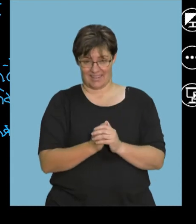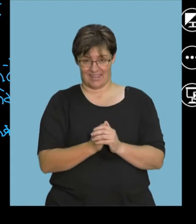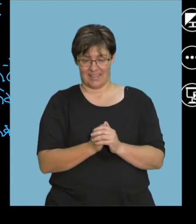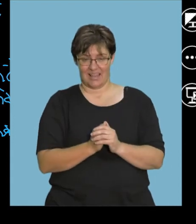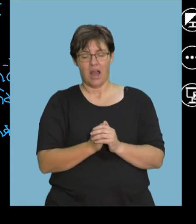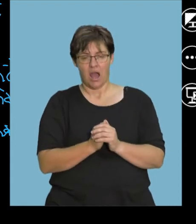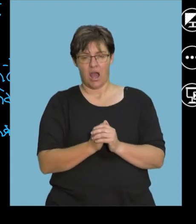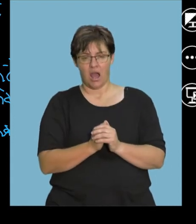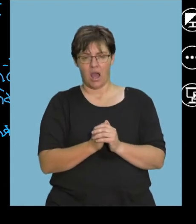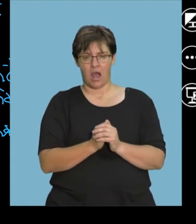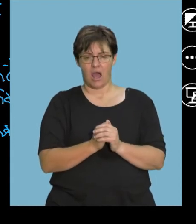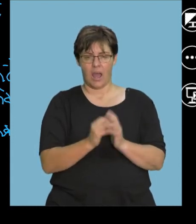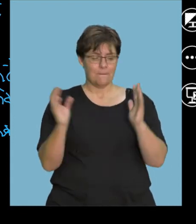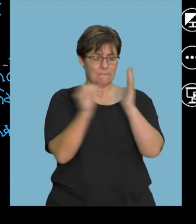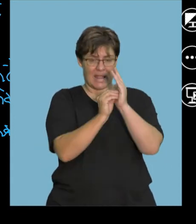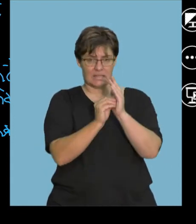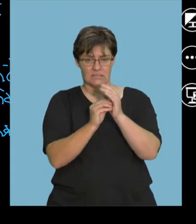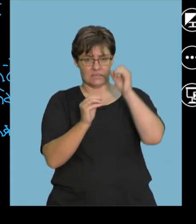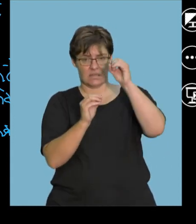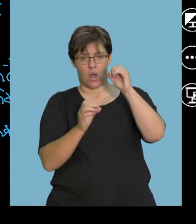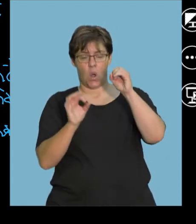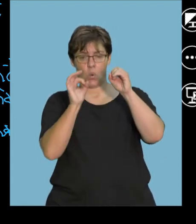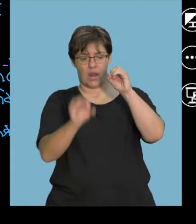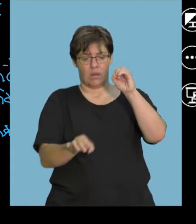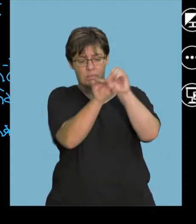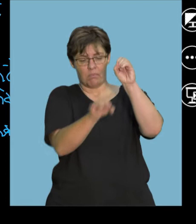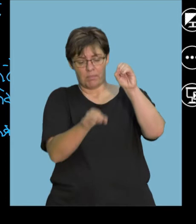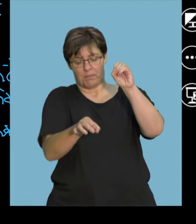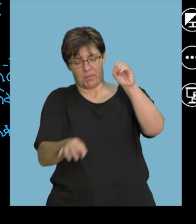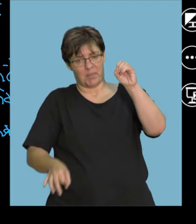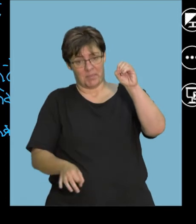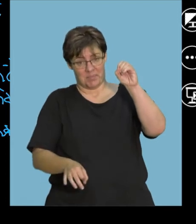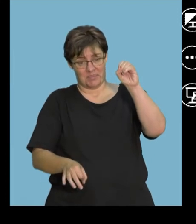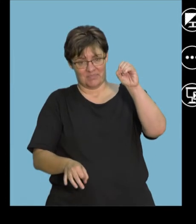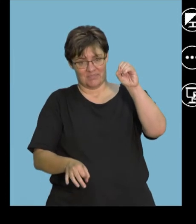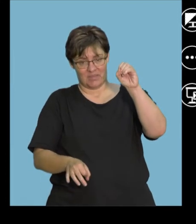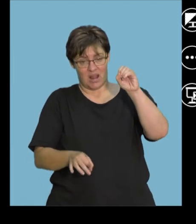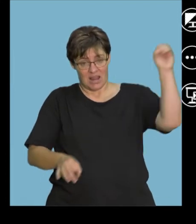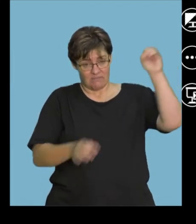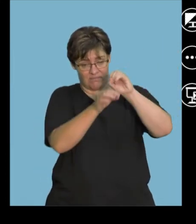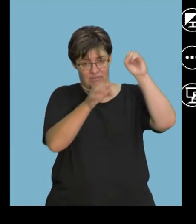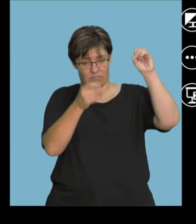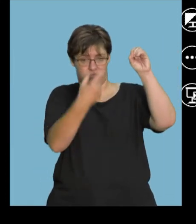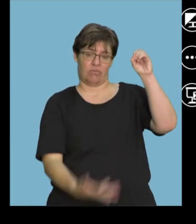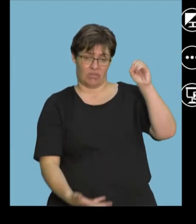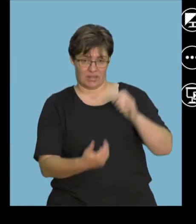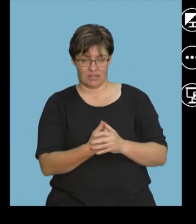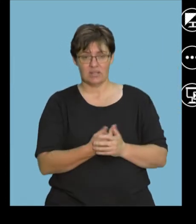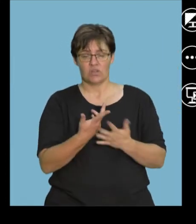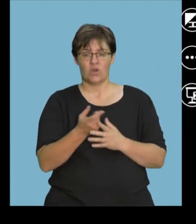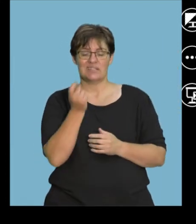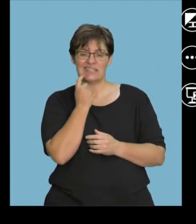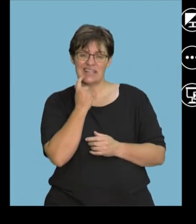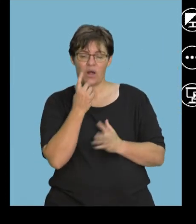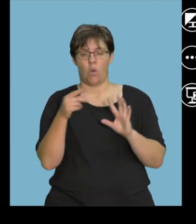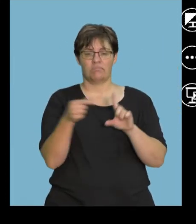the coins. You'd realize it actually, you'd come to the same conclusion or observation, okay? So what happens